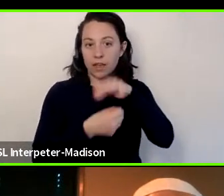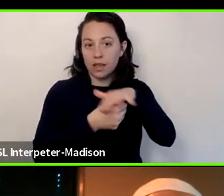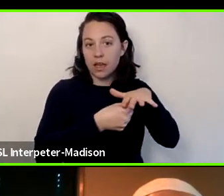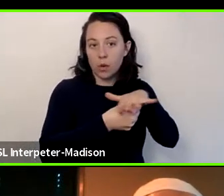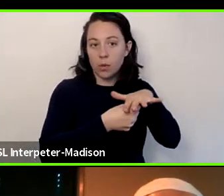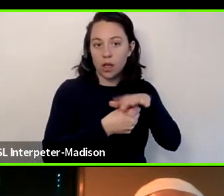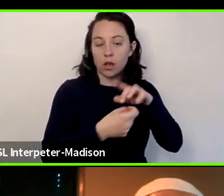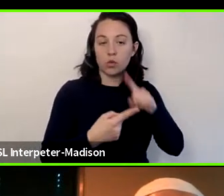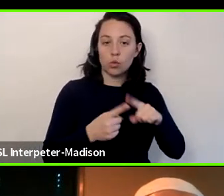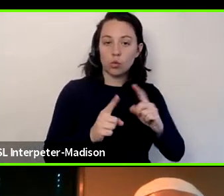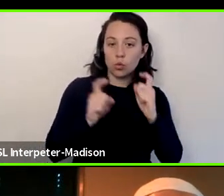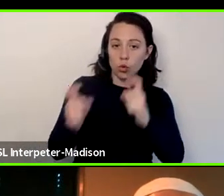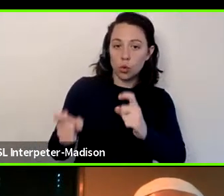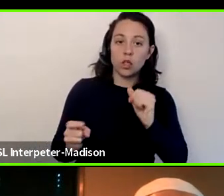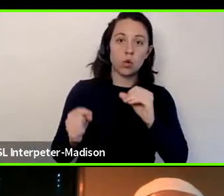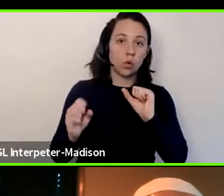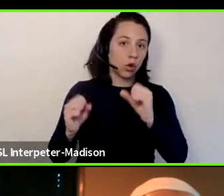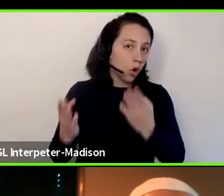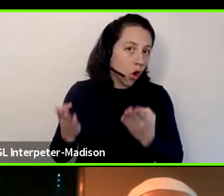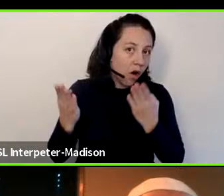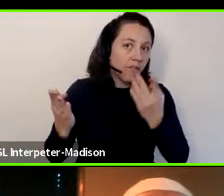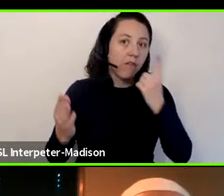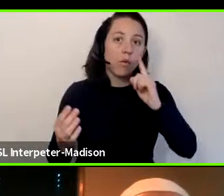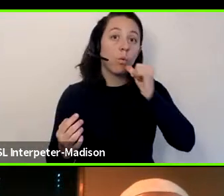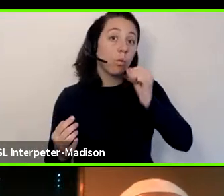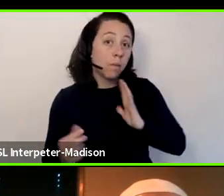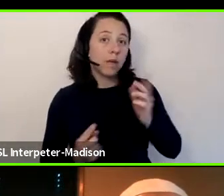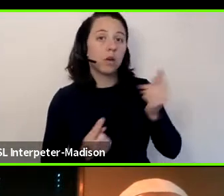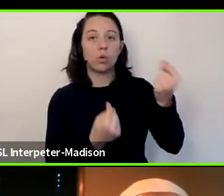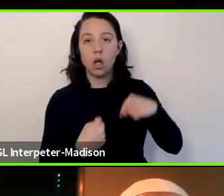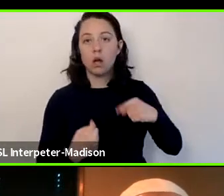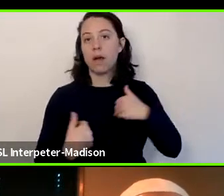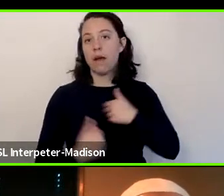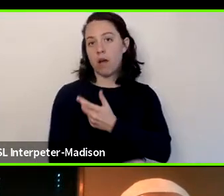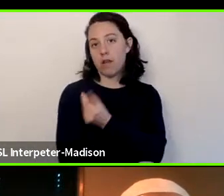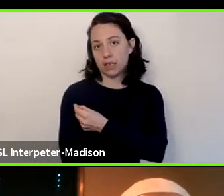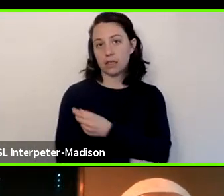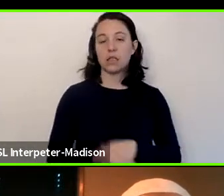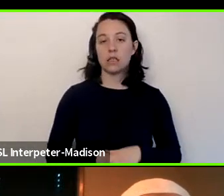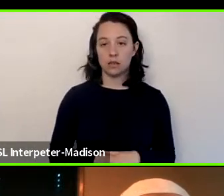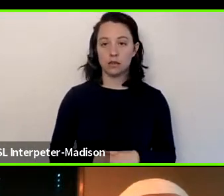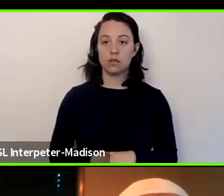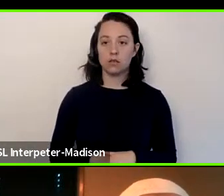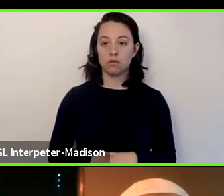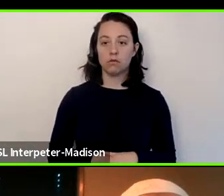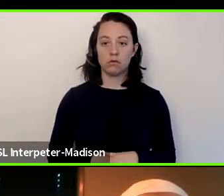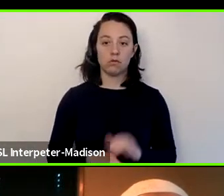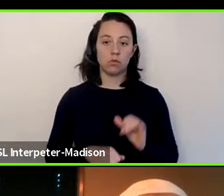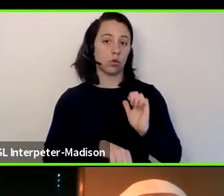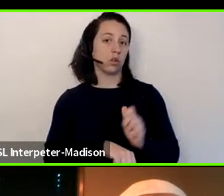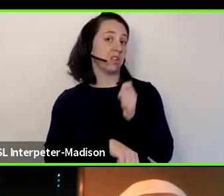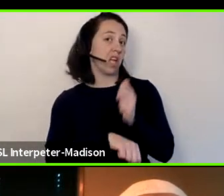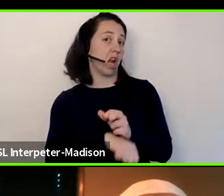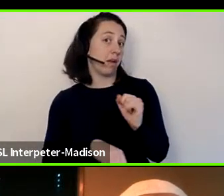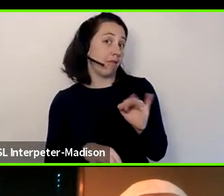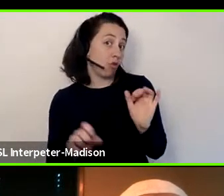women to come and have their vaccine. If that could be arranged, that would be great.